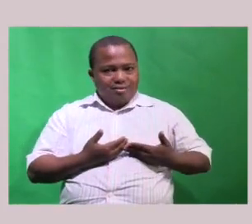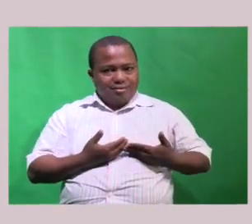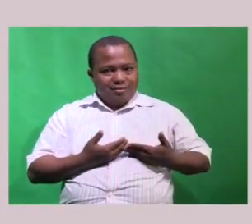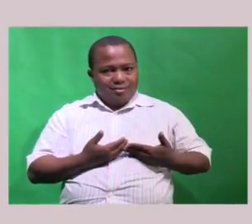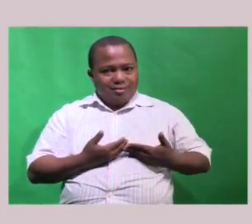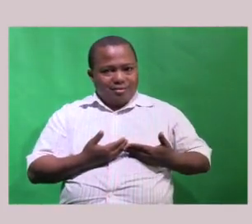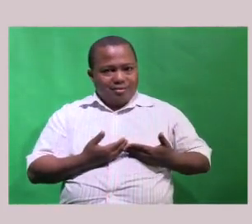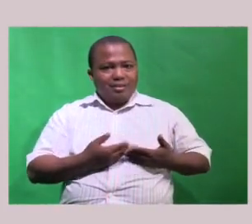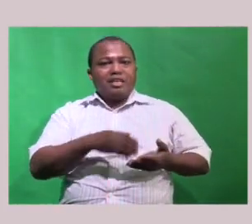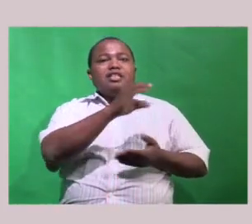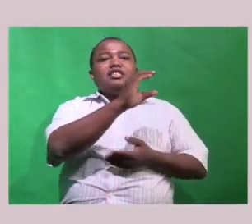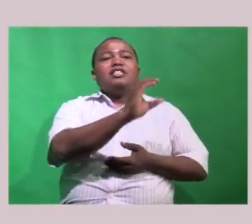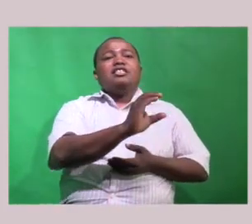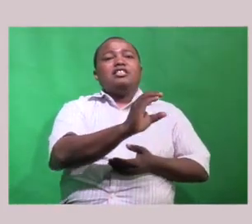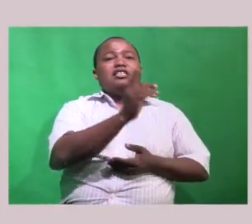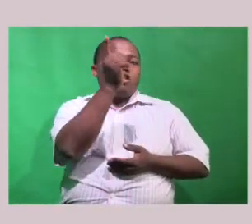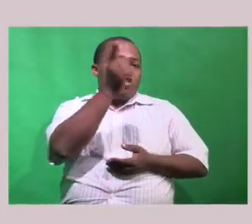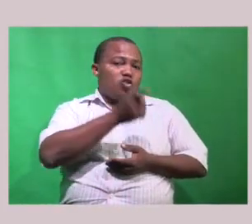CD.